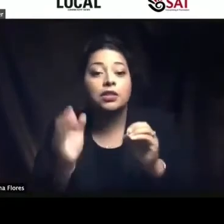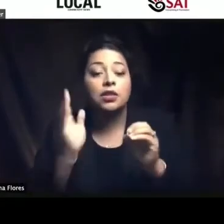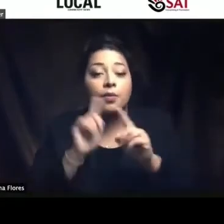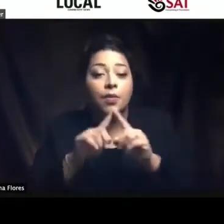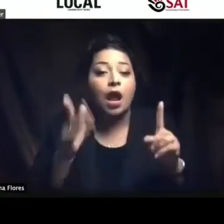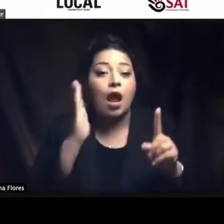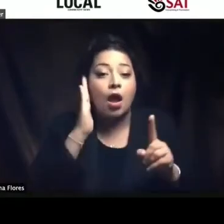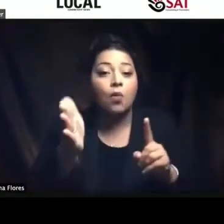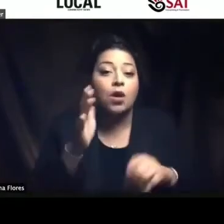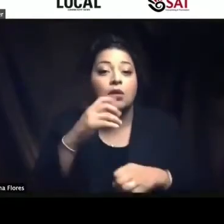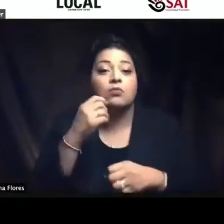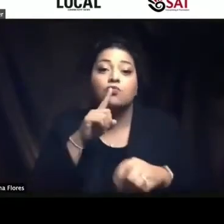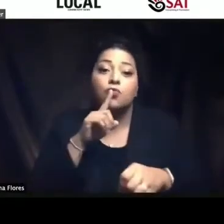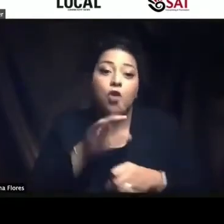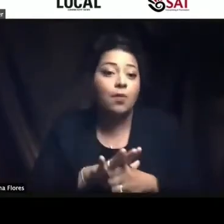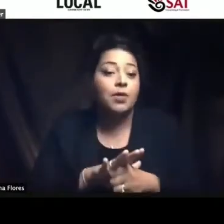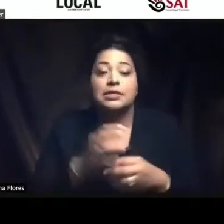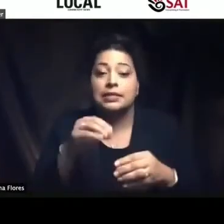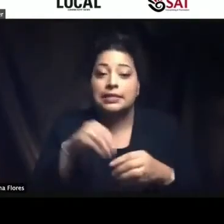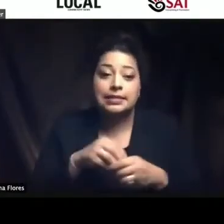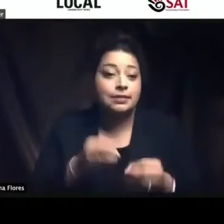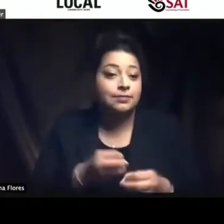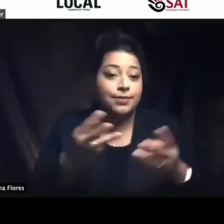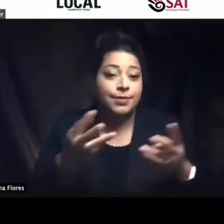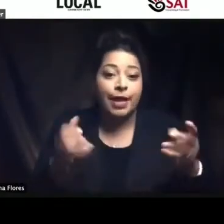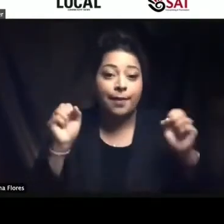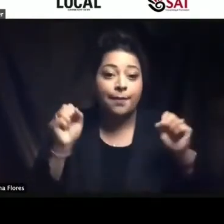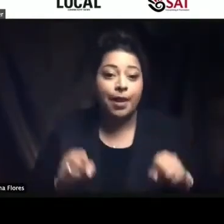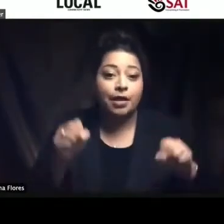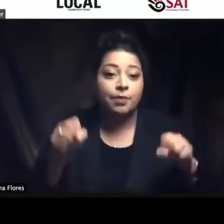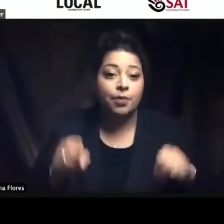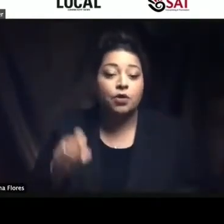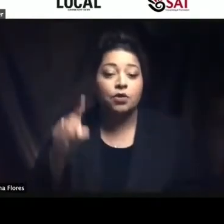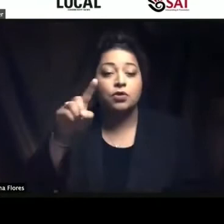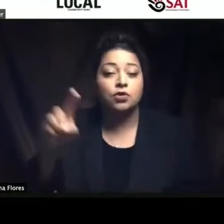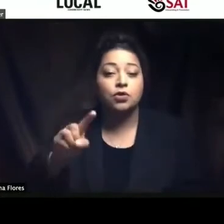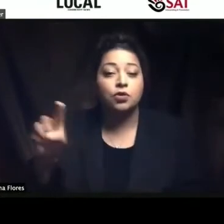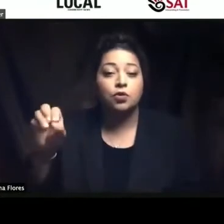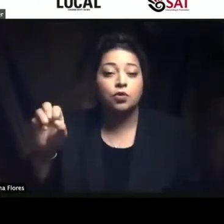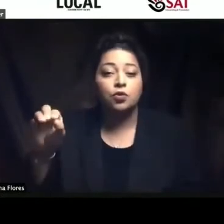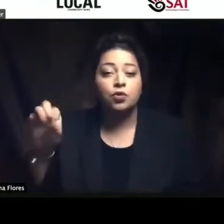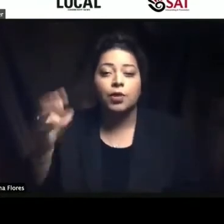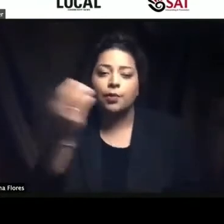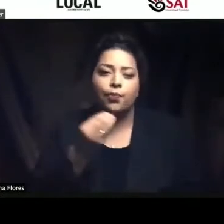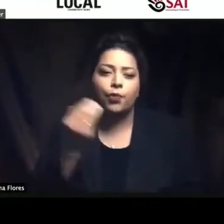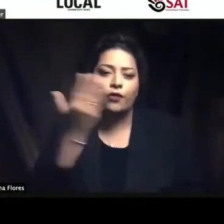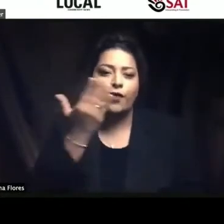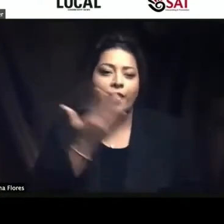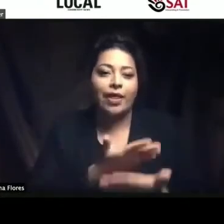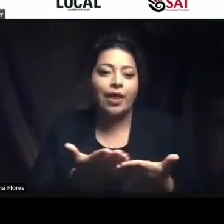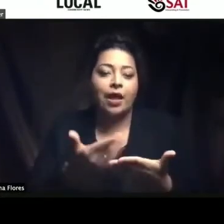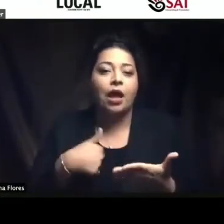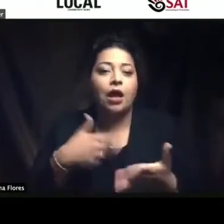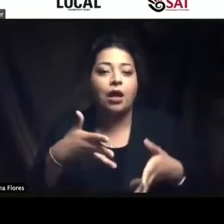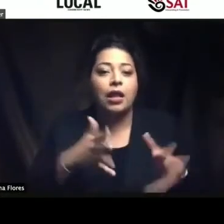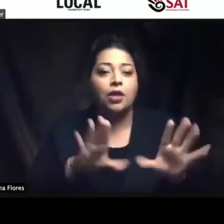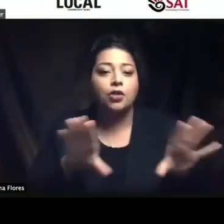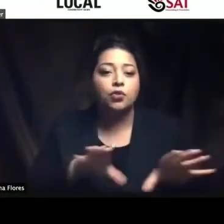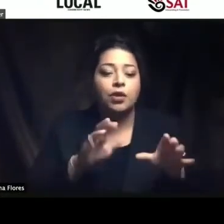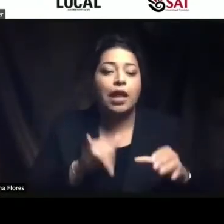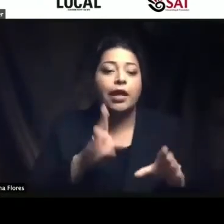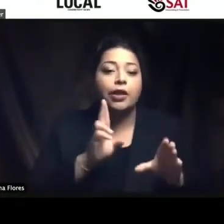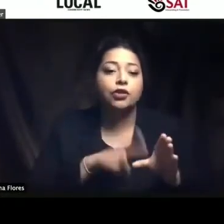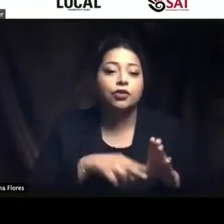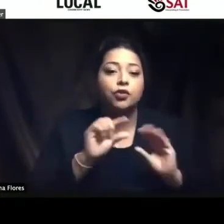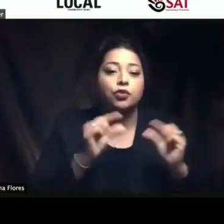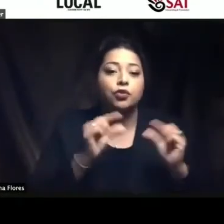commit to being in as many as possible. Zoom is a beautiful thing. And if I will be allowed to do that and join the groups that